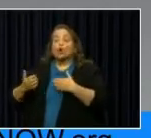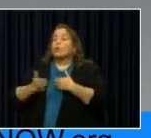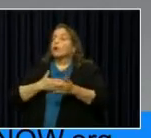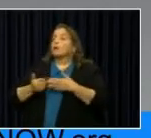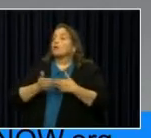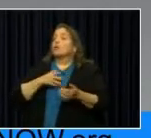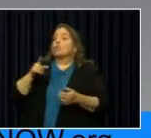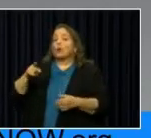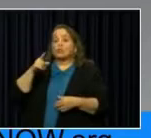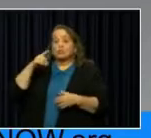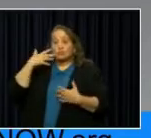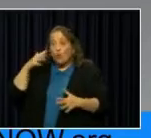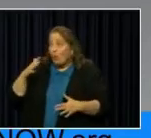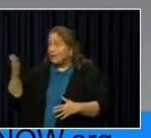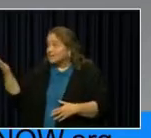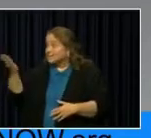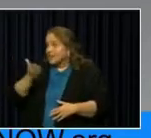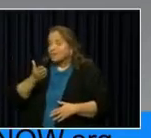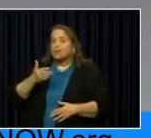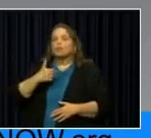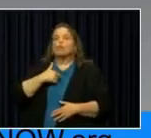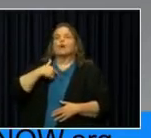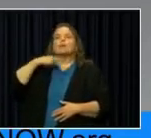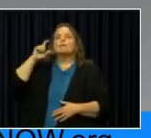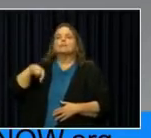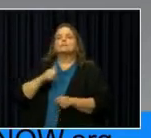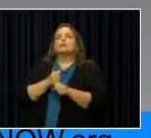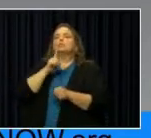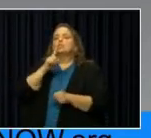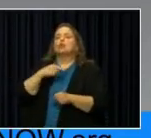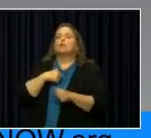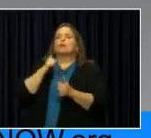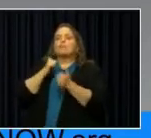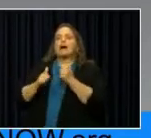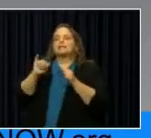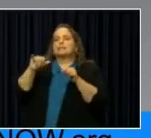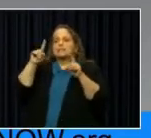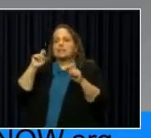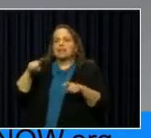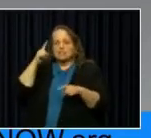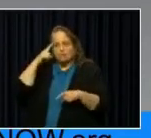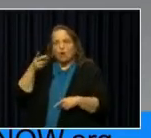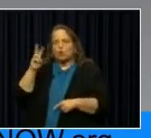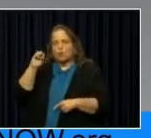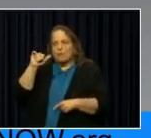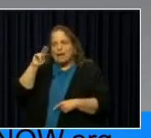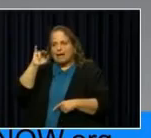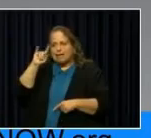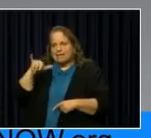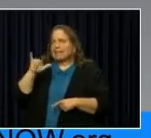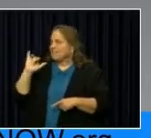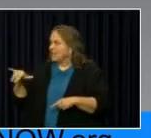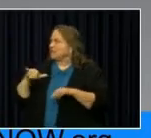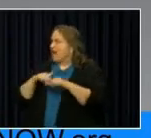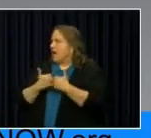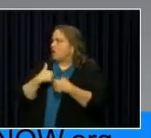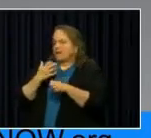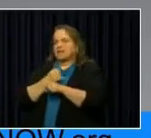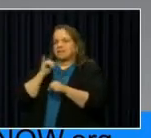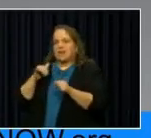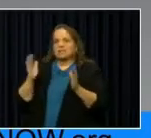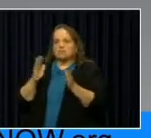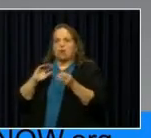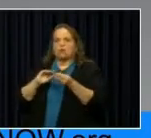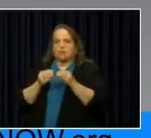there's noise out there, that we make sure that we pass this test of humanity, that's how we get to that